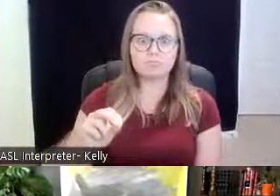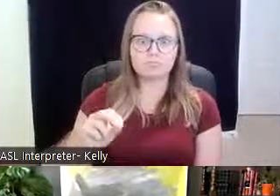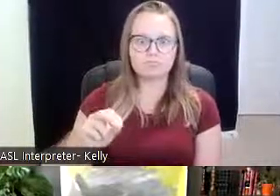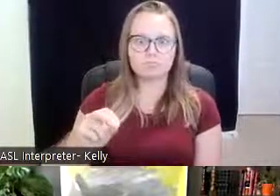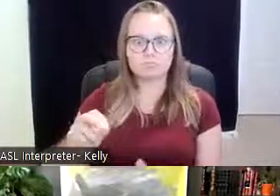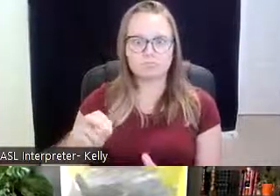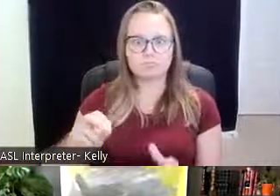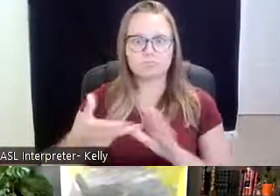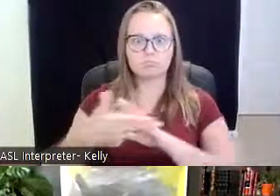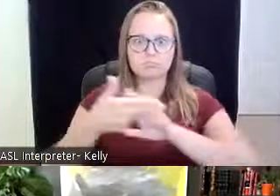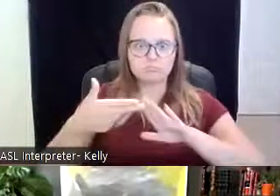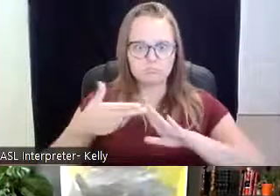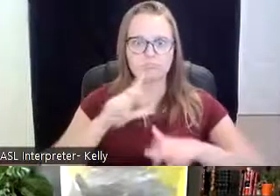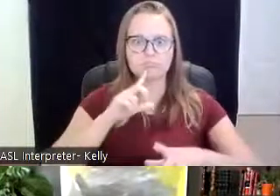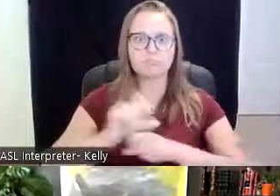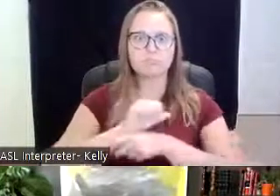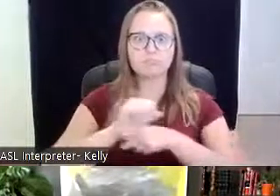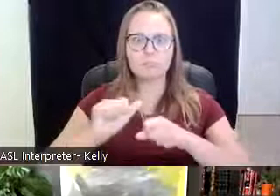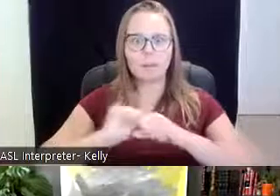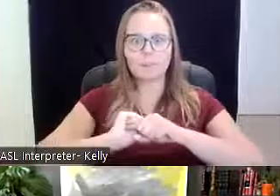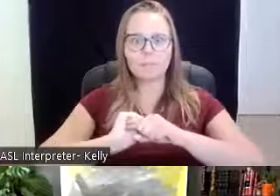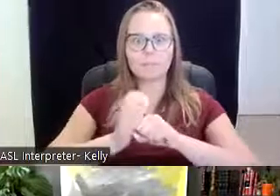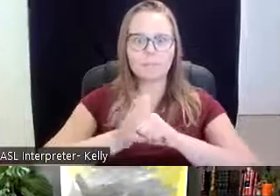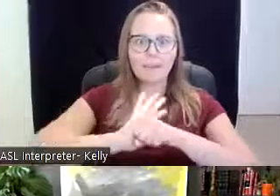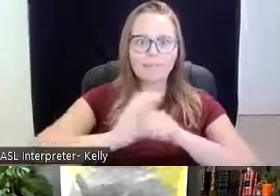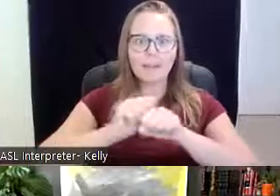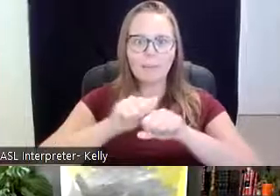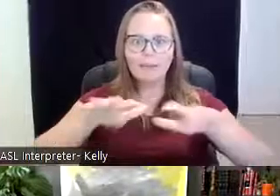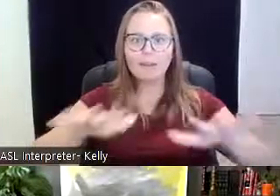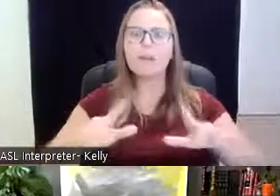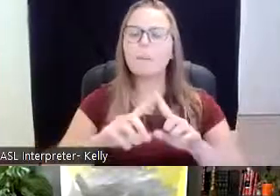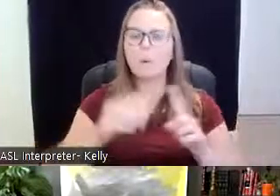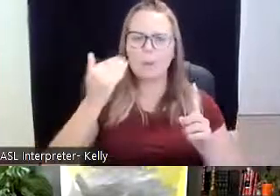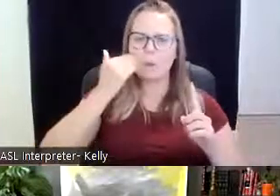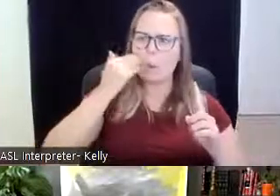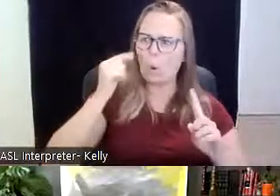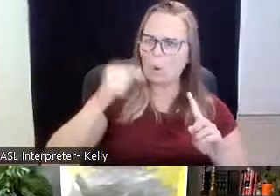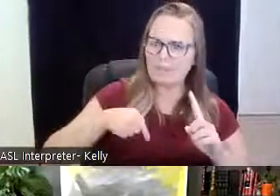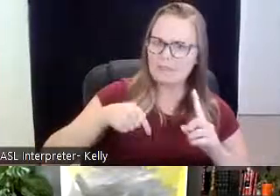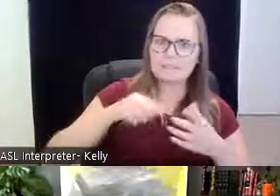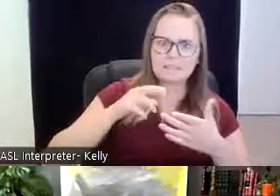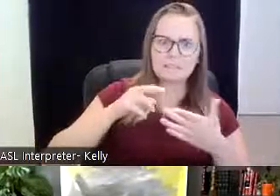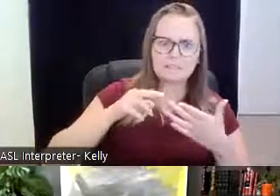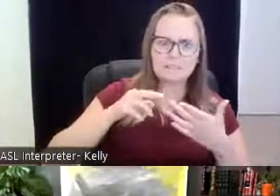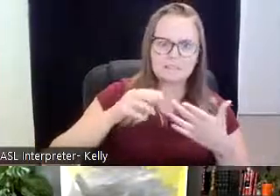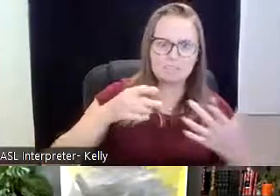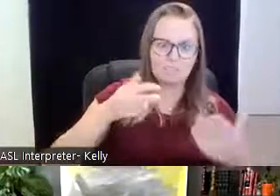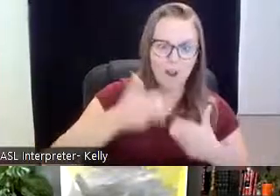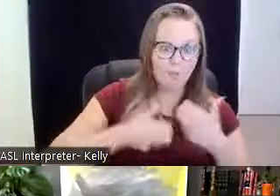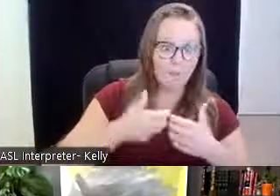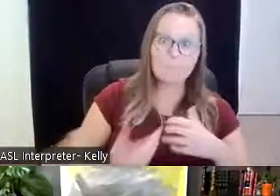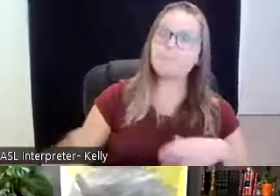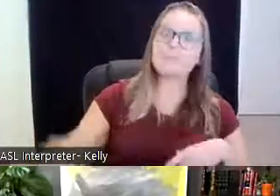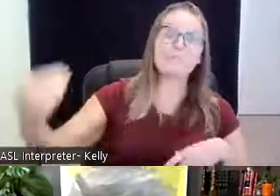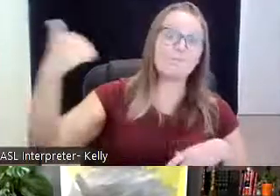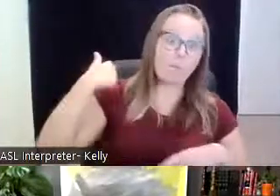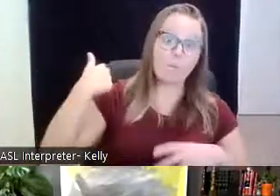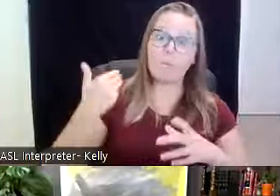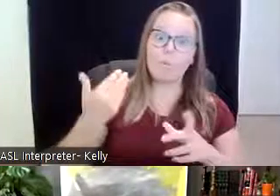So we were well aware of some of these health consequences even before then.